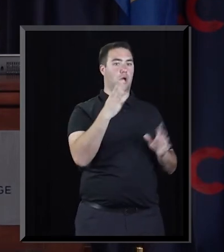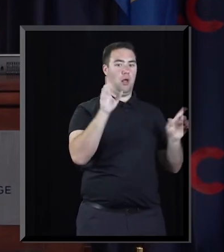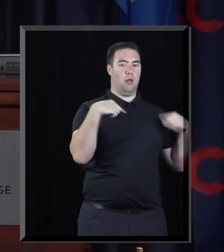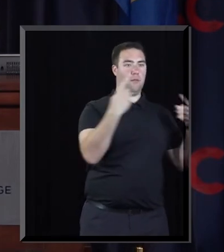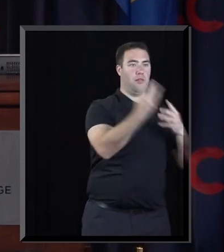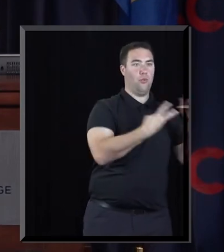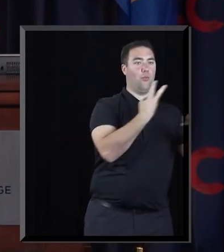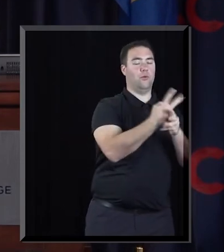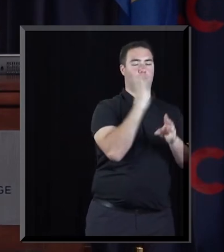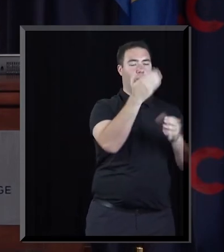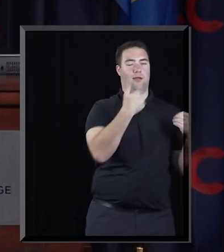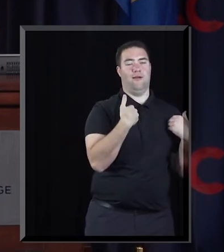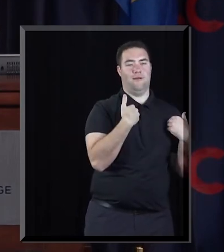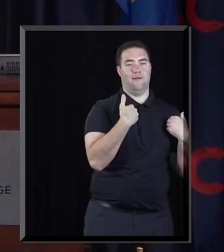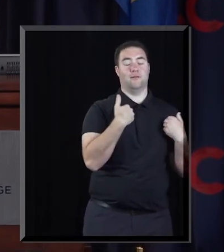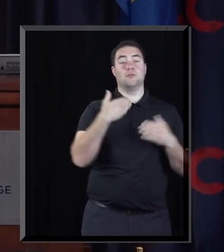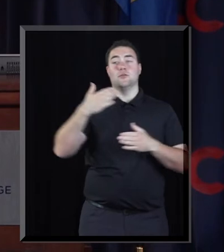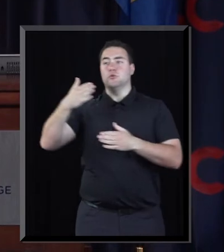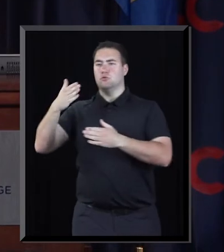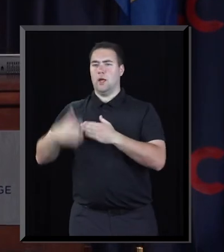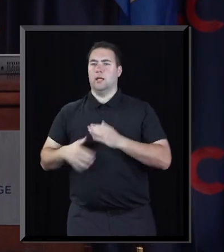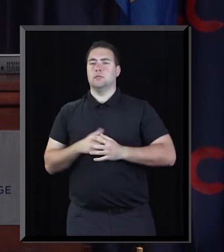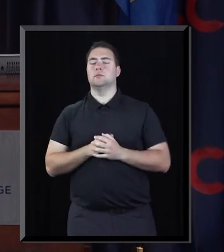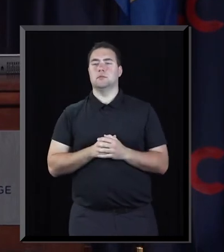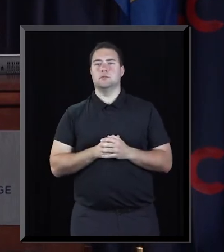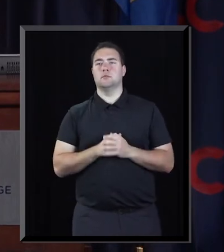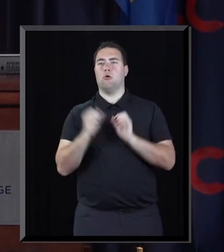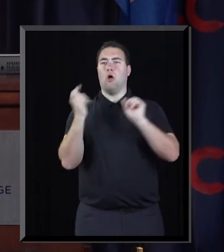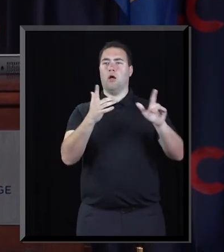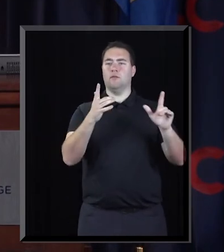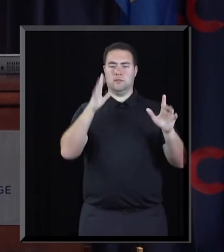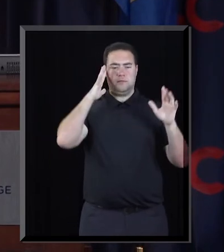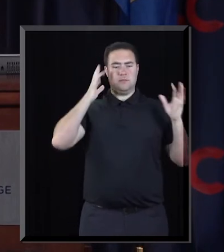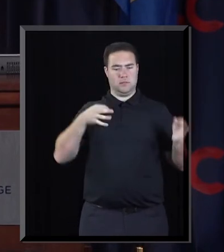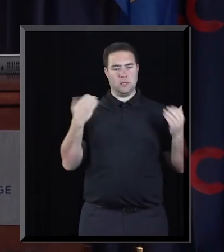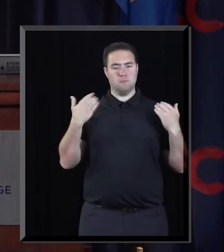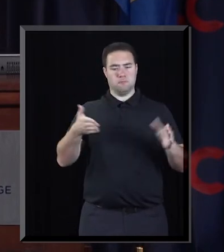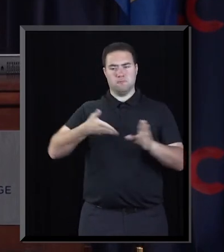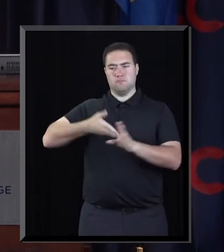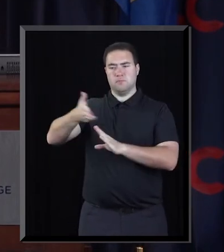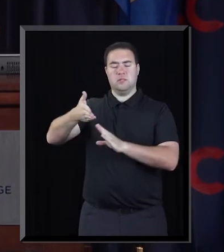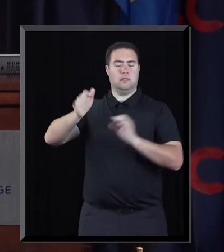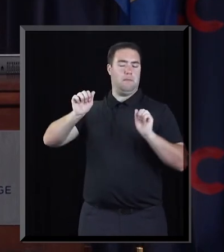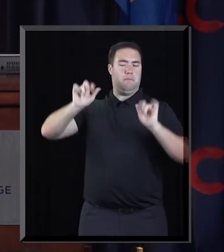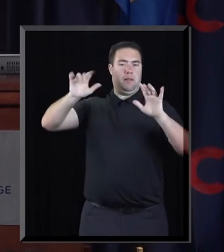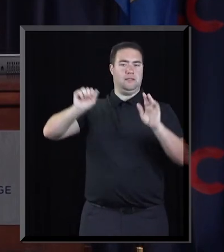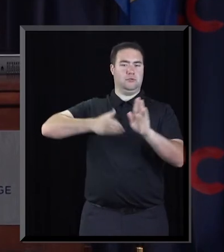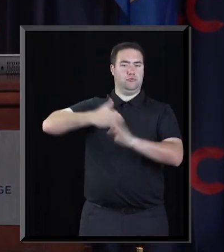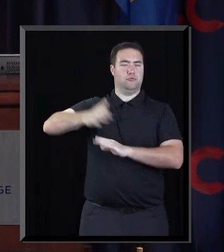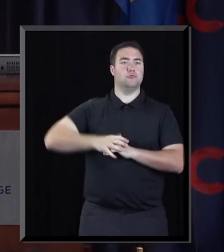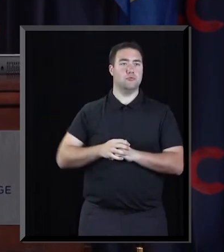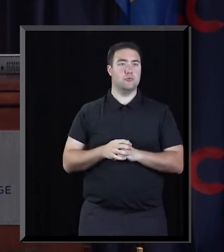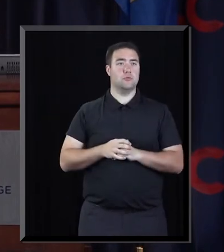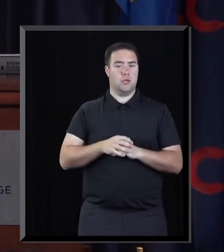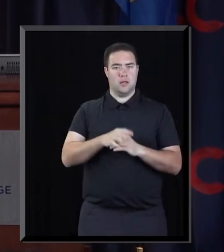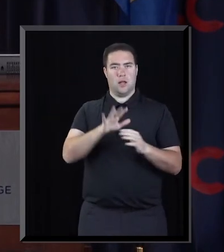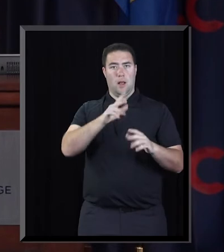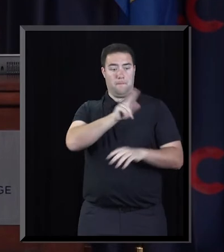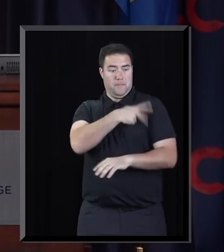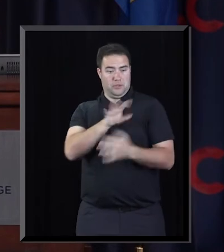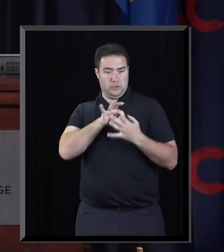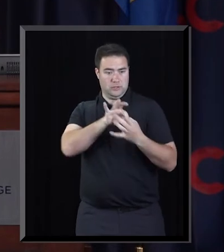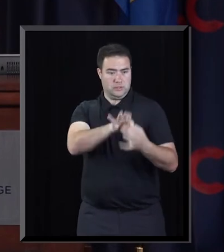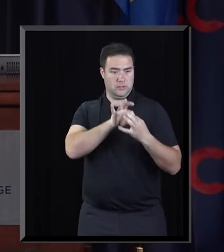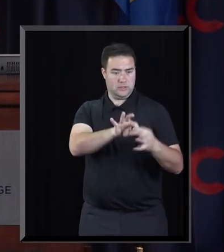in closing, we have all chosen to pursue an emotionally fulfilling and rewarding career. As a nurse, we can truly connect with our patients in